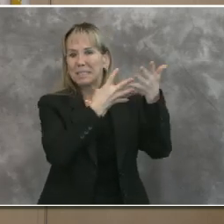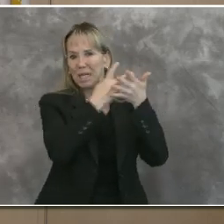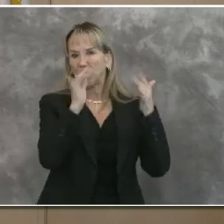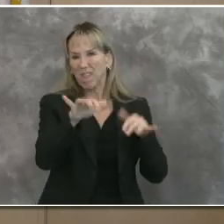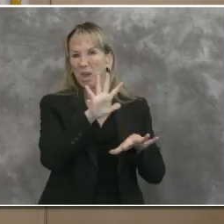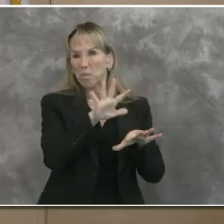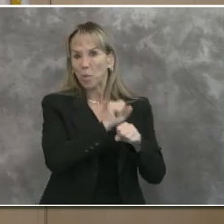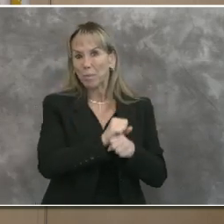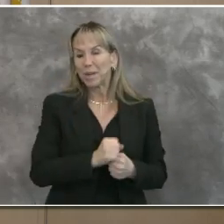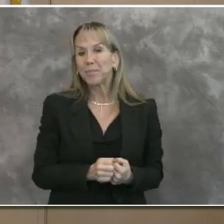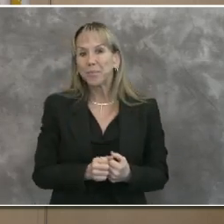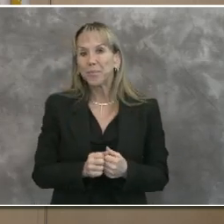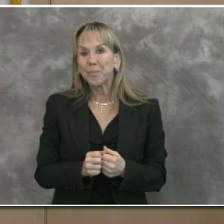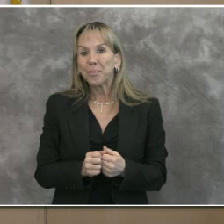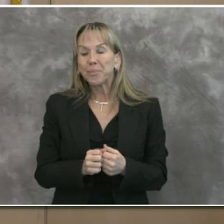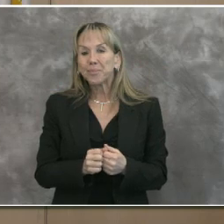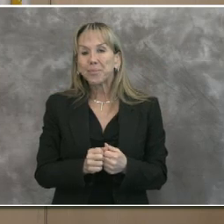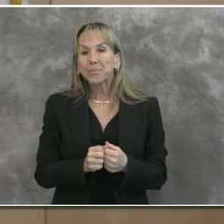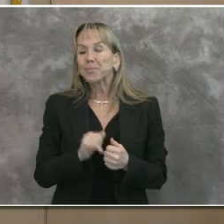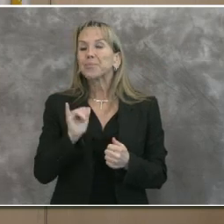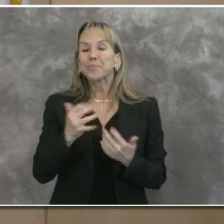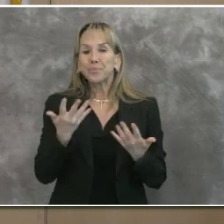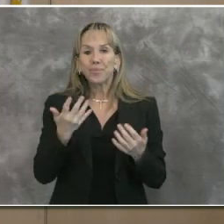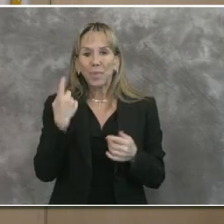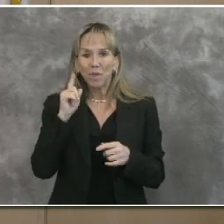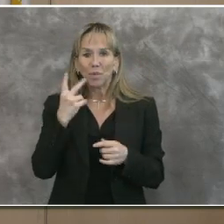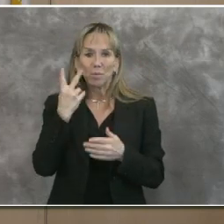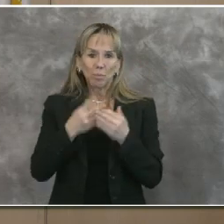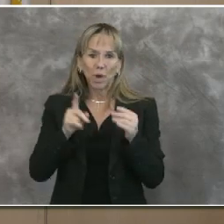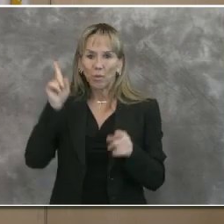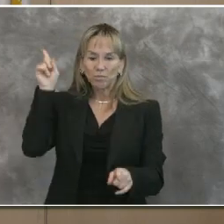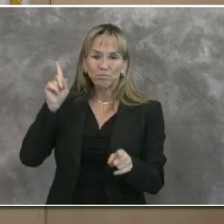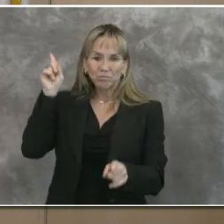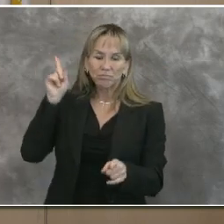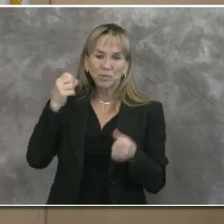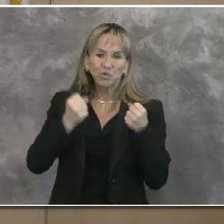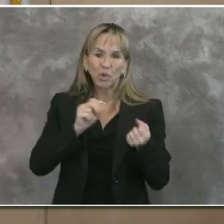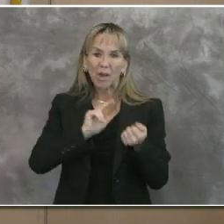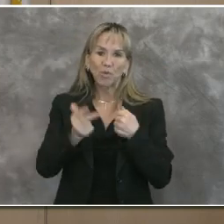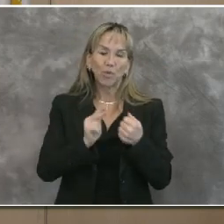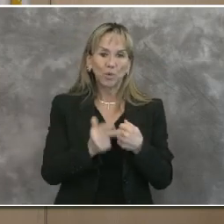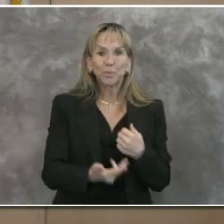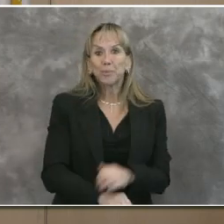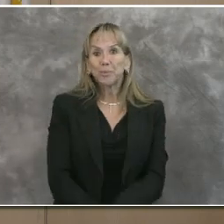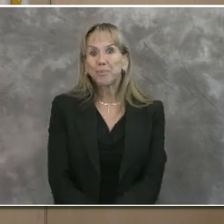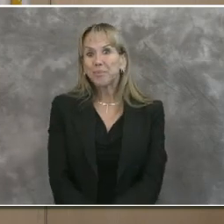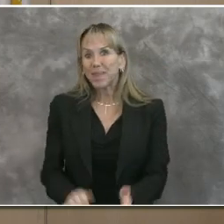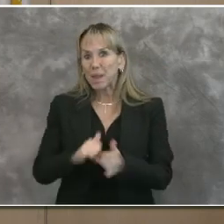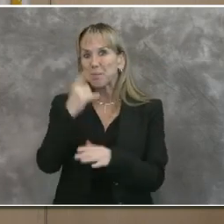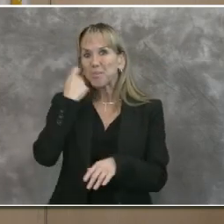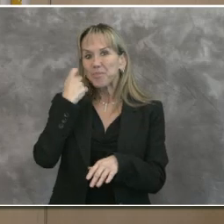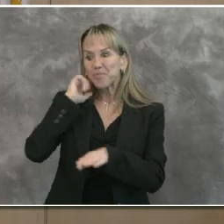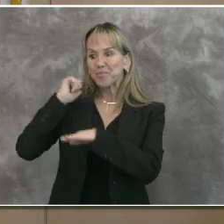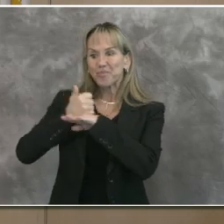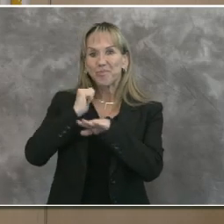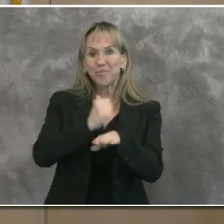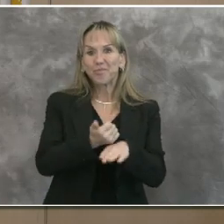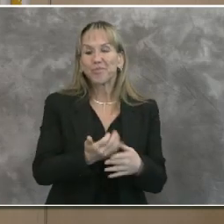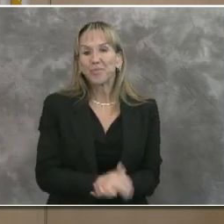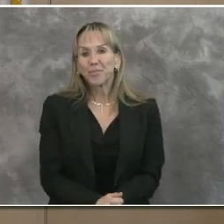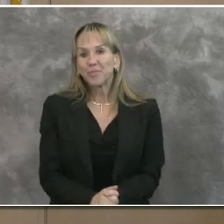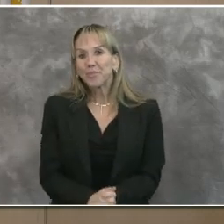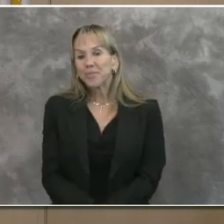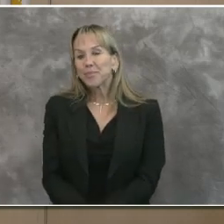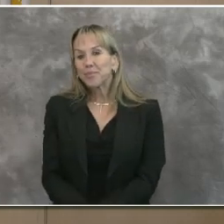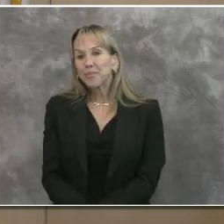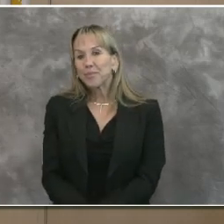appointment through any of the 2 drive-through facilities that have been scheduled in